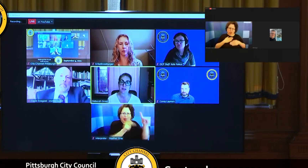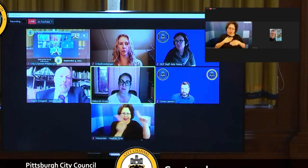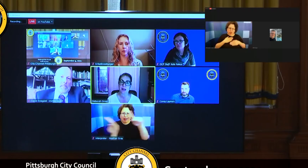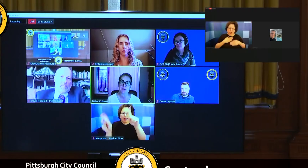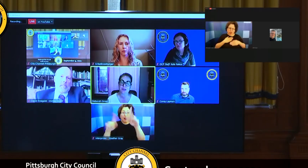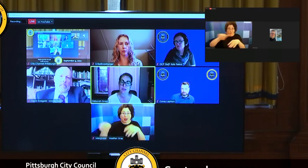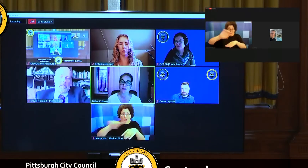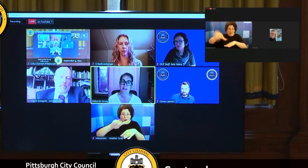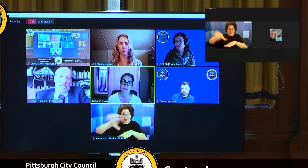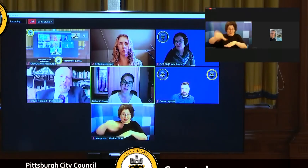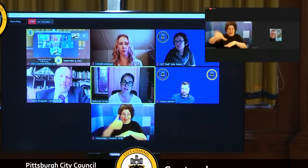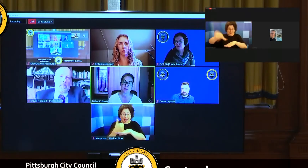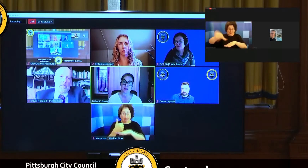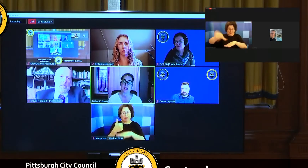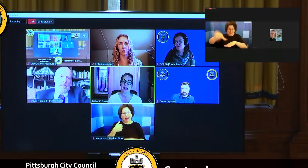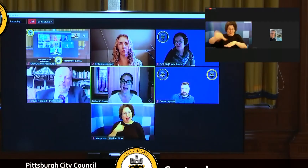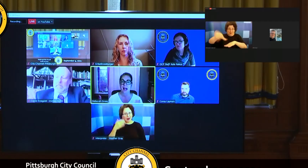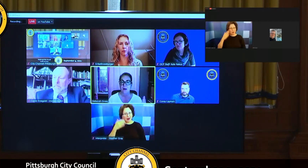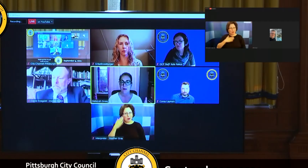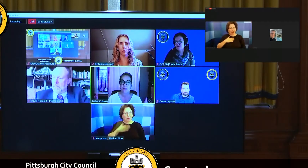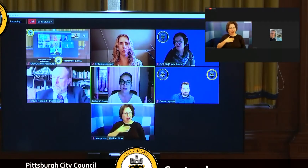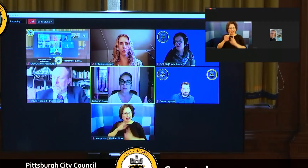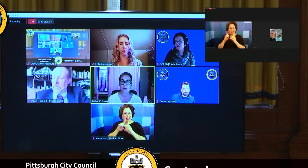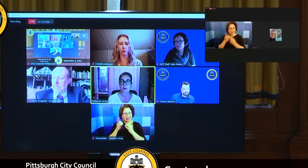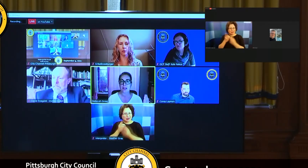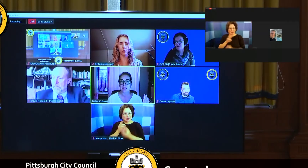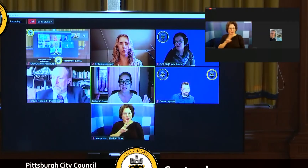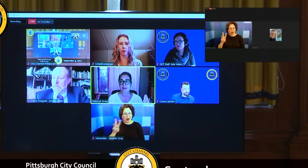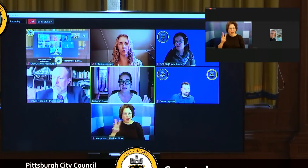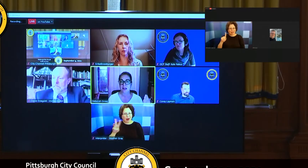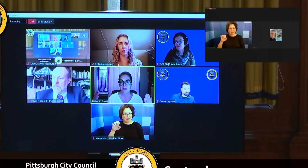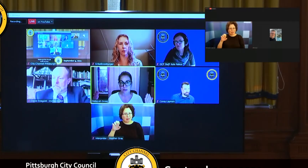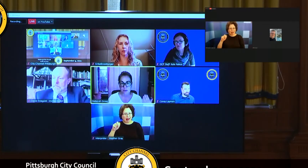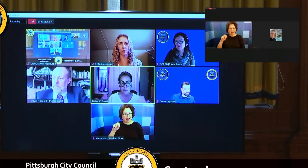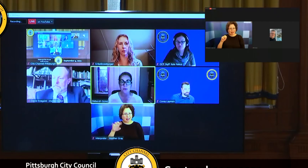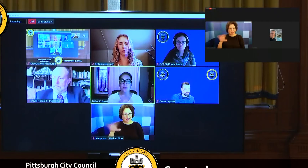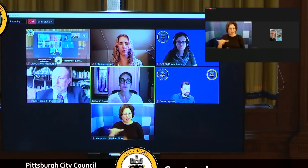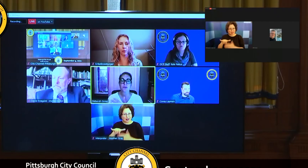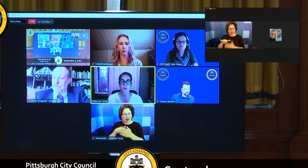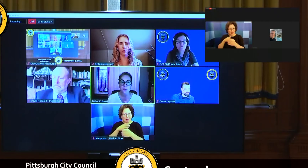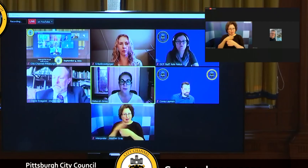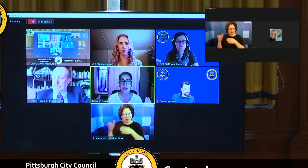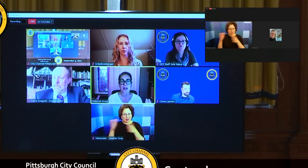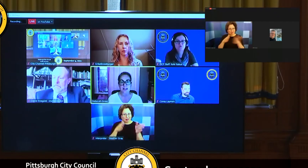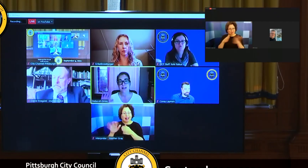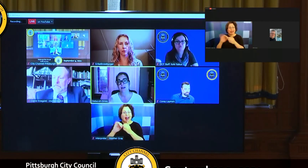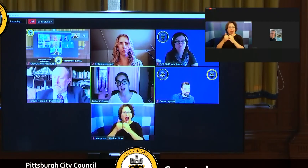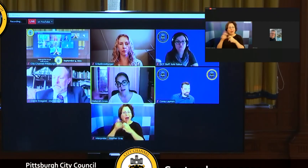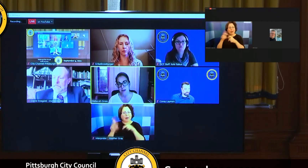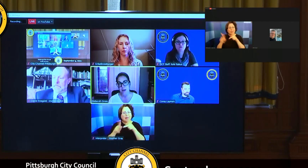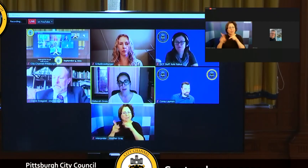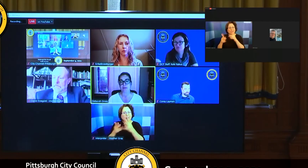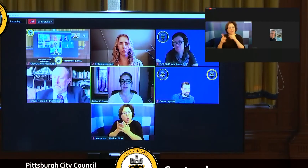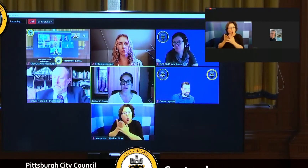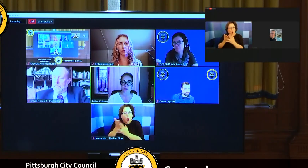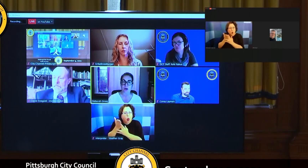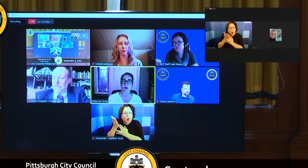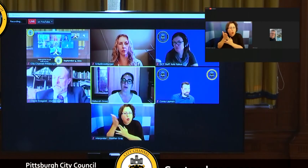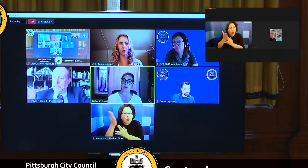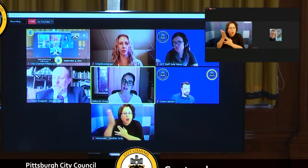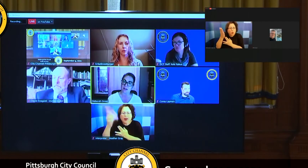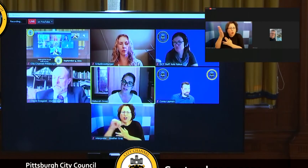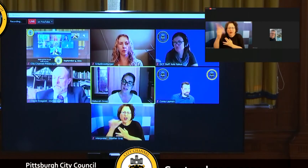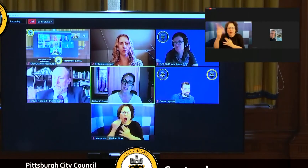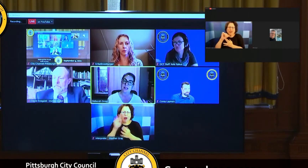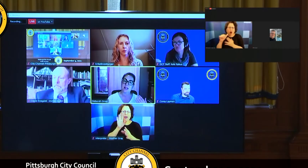West Penn was redoing its master plan. How can people get through the super block instead of being forced to walk all